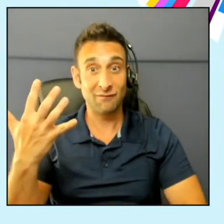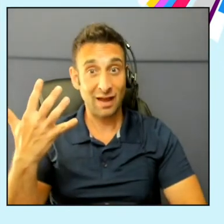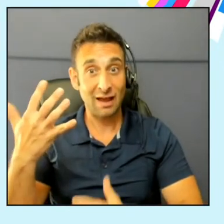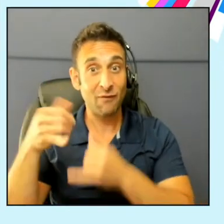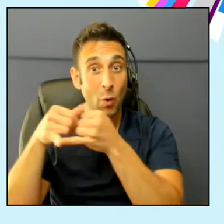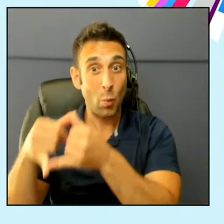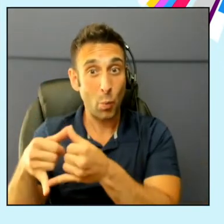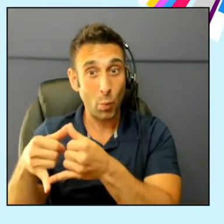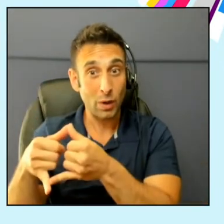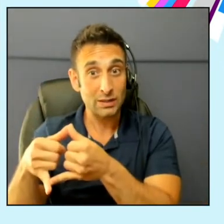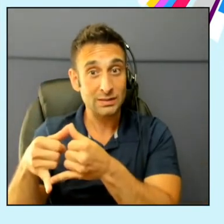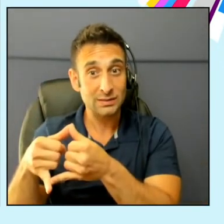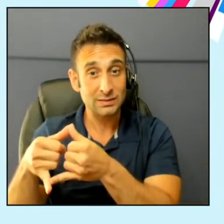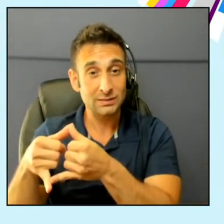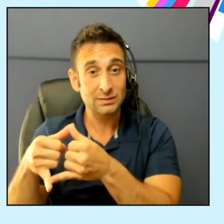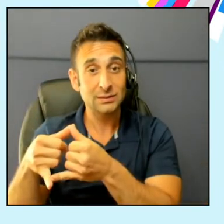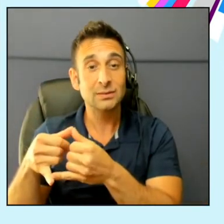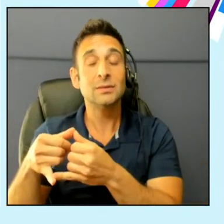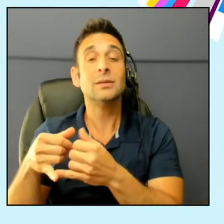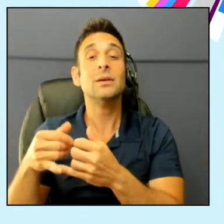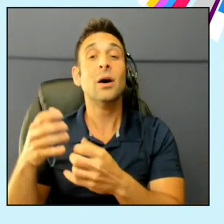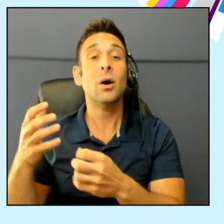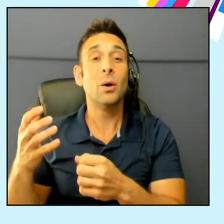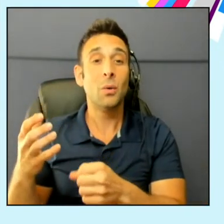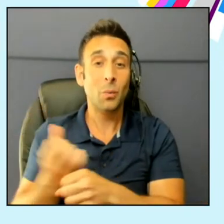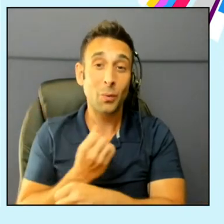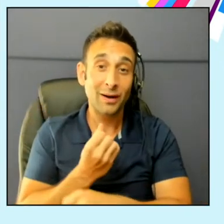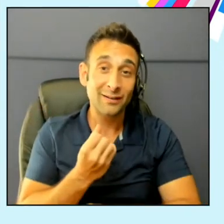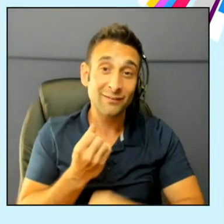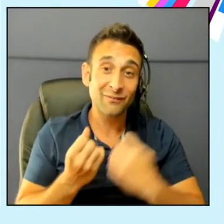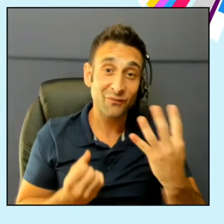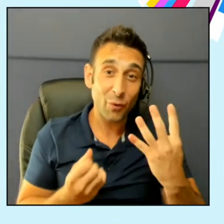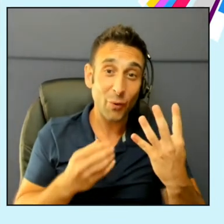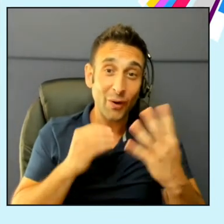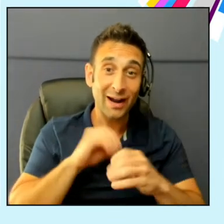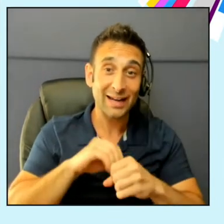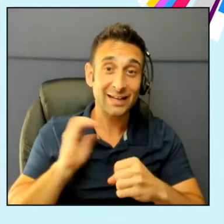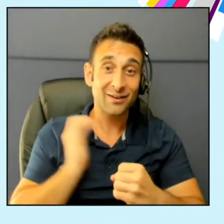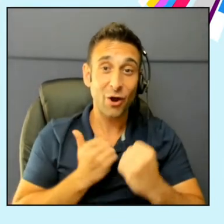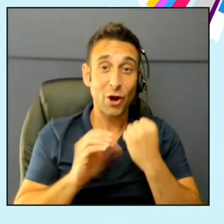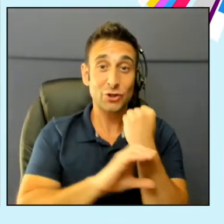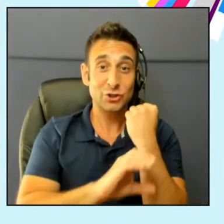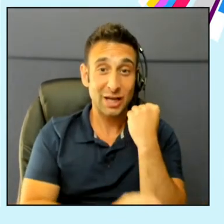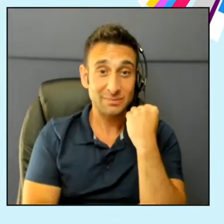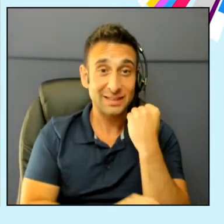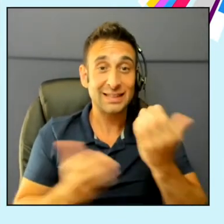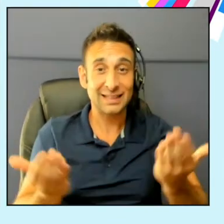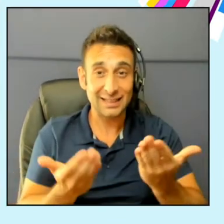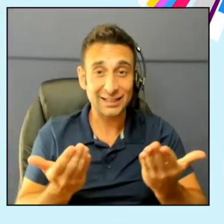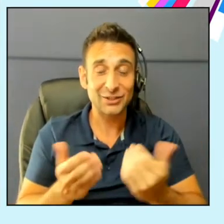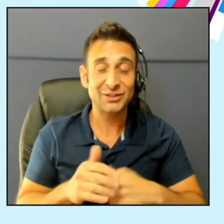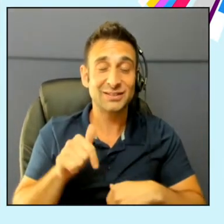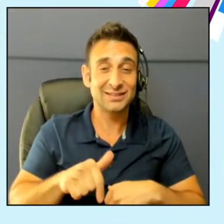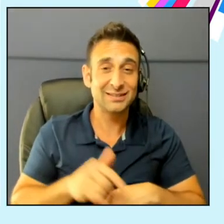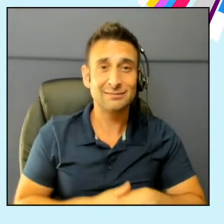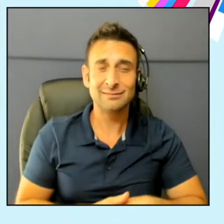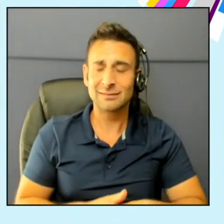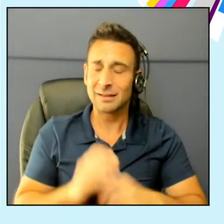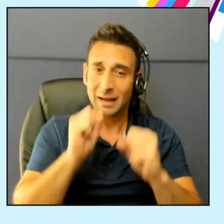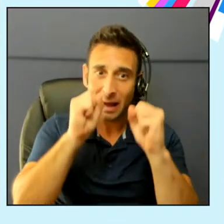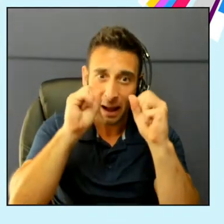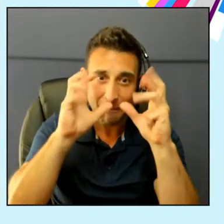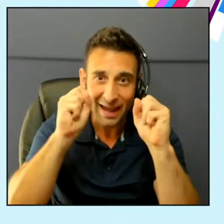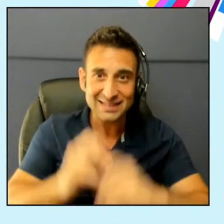them fell into our chapter in Costa Rica and Central Sub. That's amazing. I